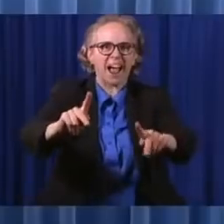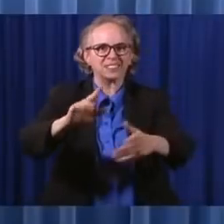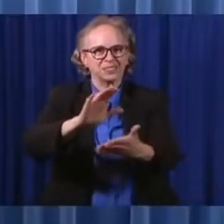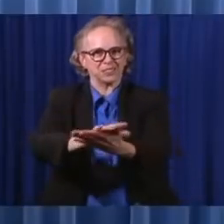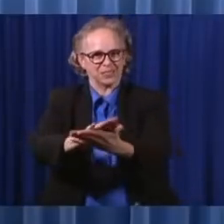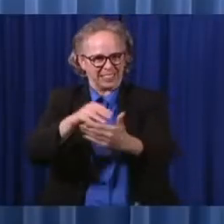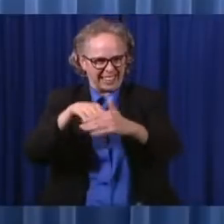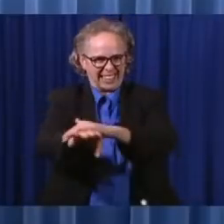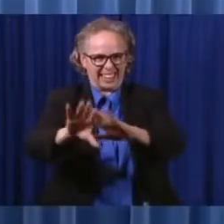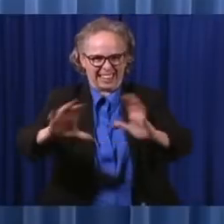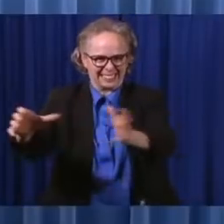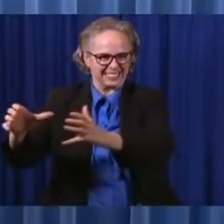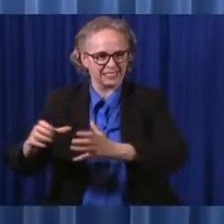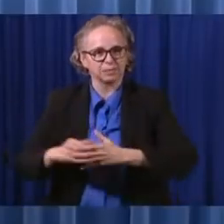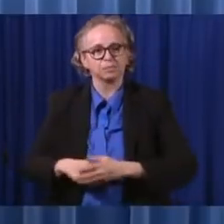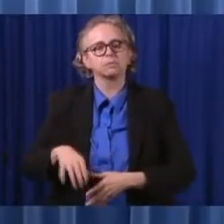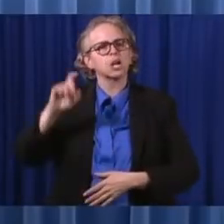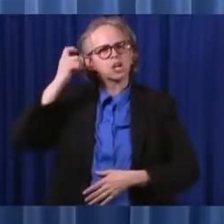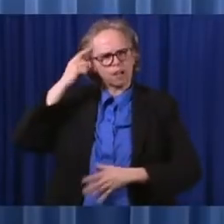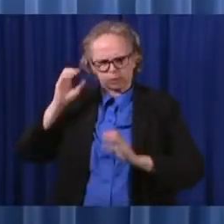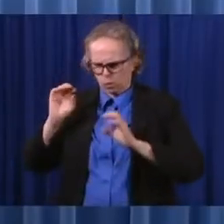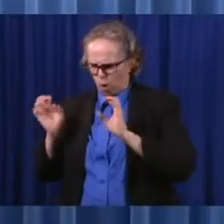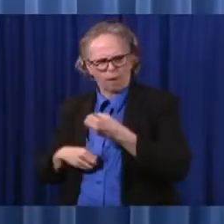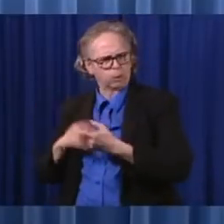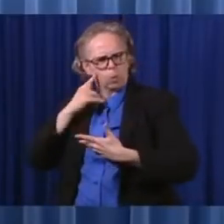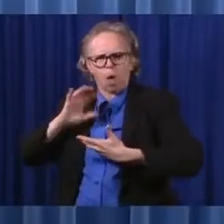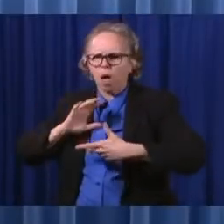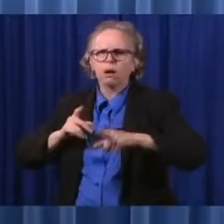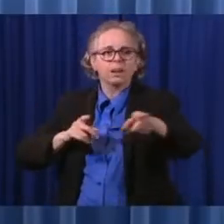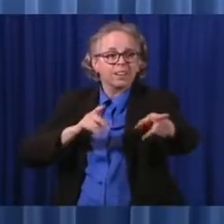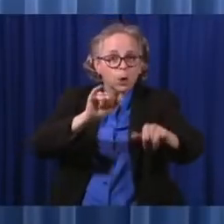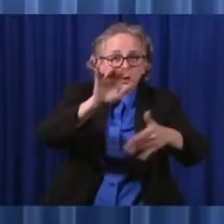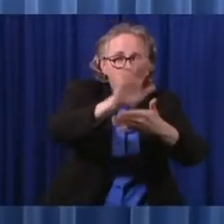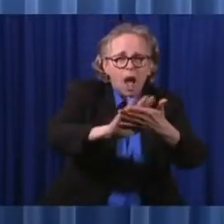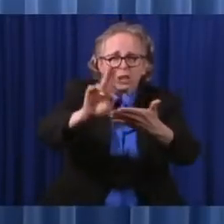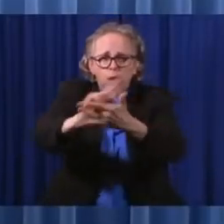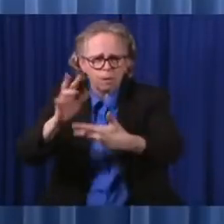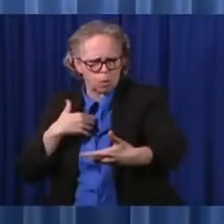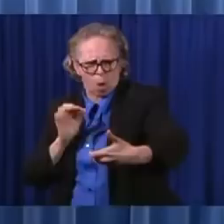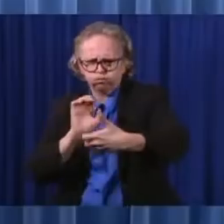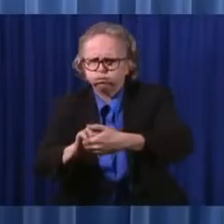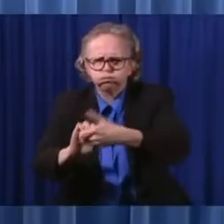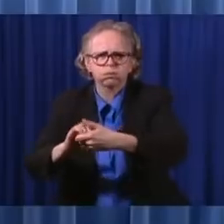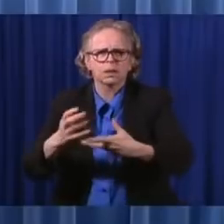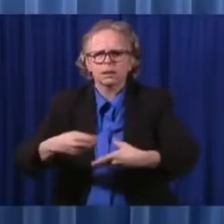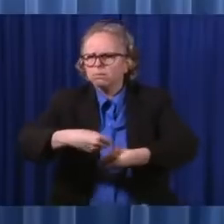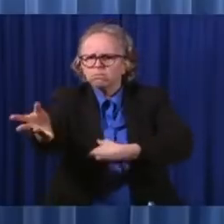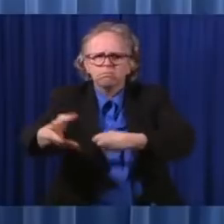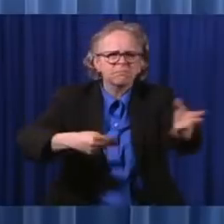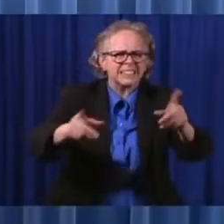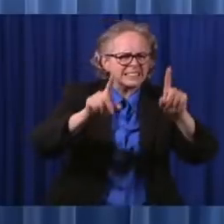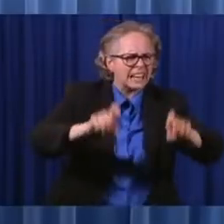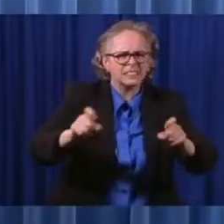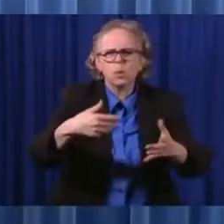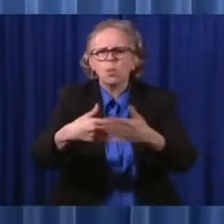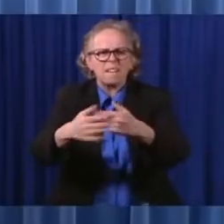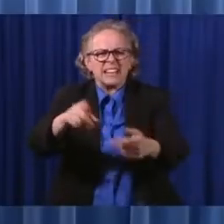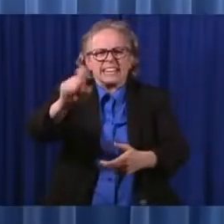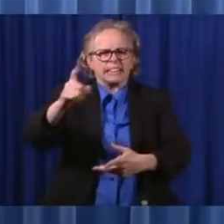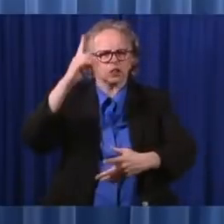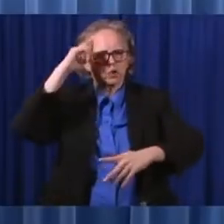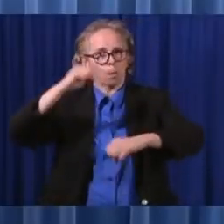as a resource for them in regard to testing and other efforts to help protect the health of students, faculty, and all college and